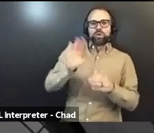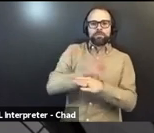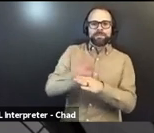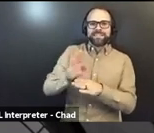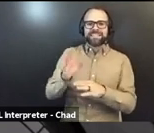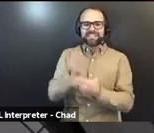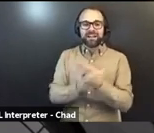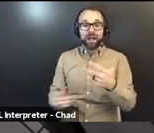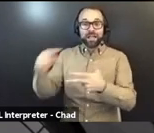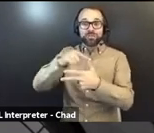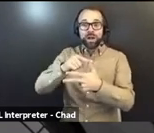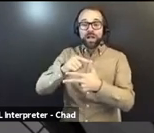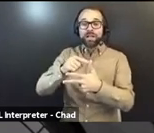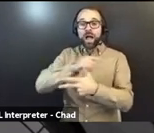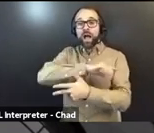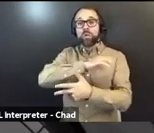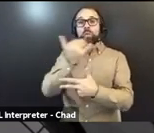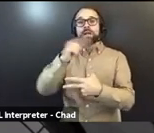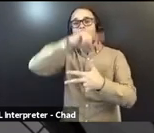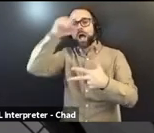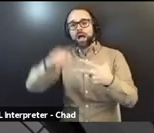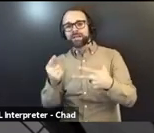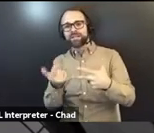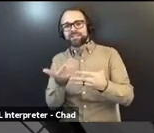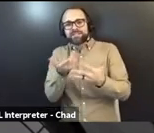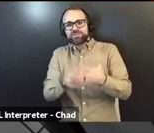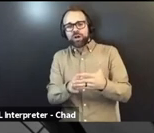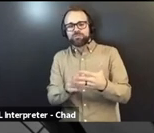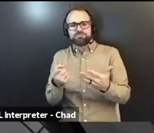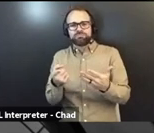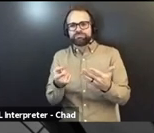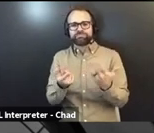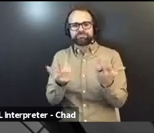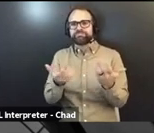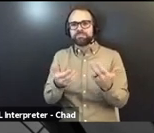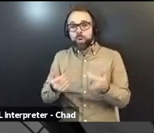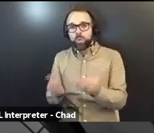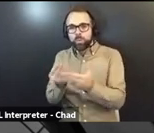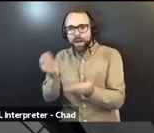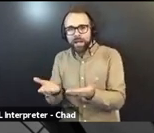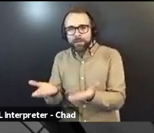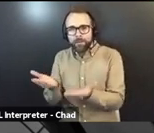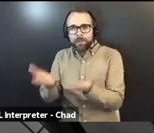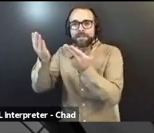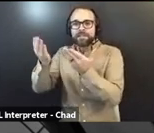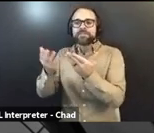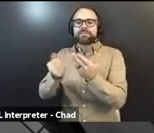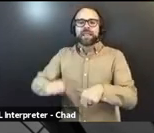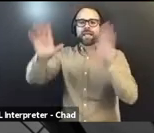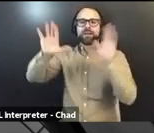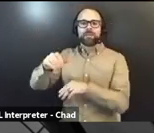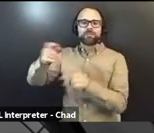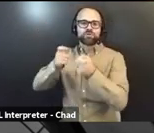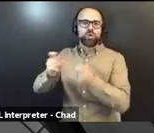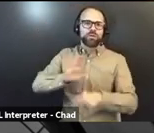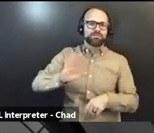they get to stage 3 and they start raising, they sort of lose complete control of their business. So just think about that when you guys are raising. It's not always